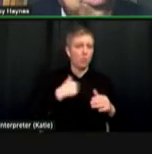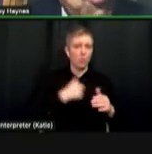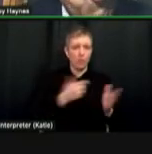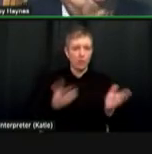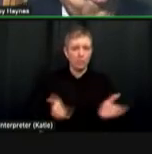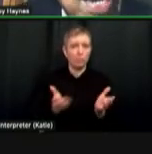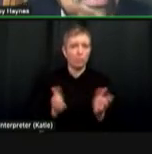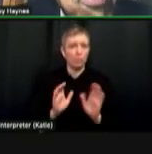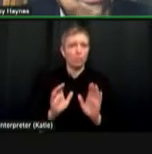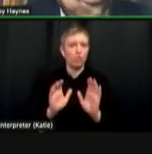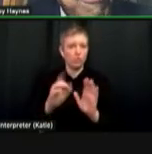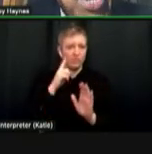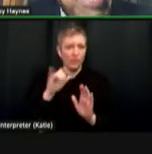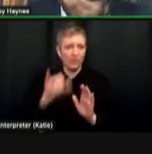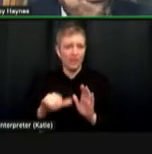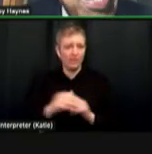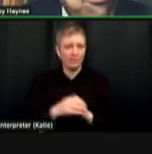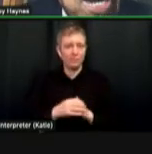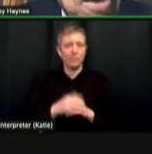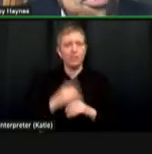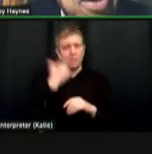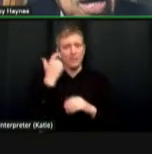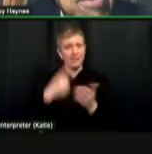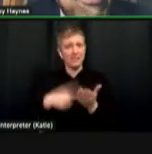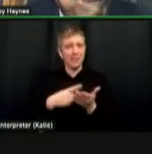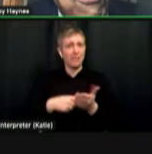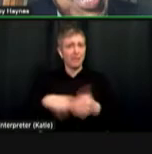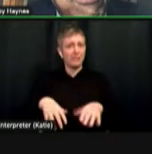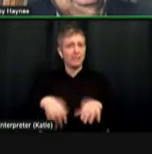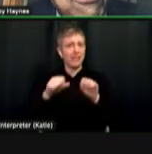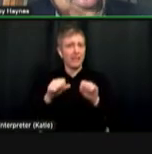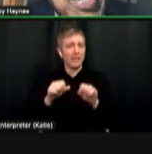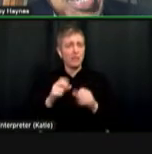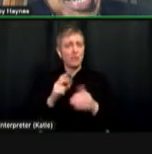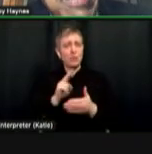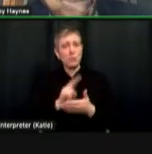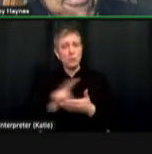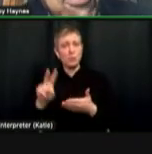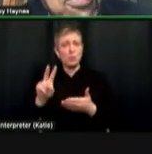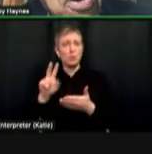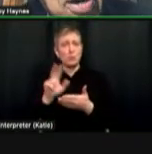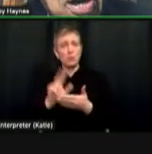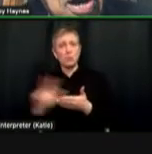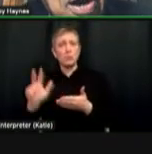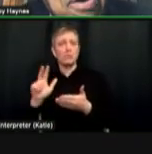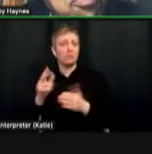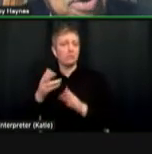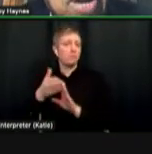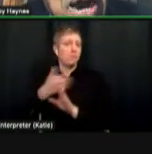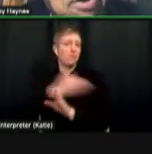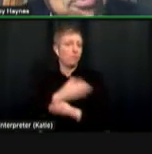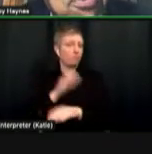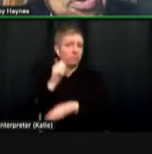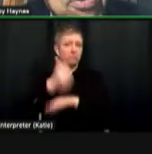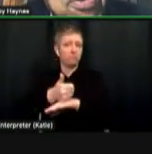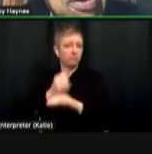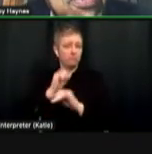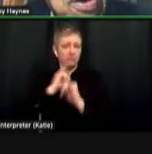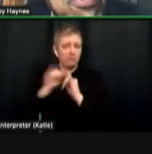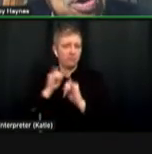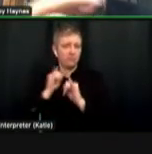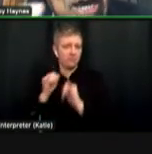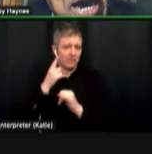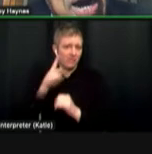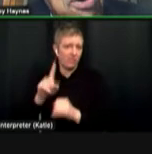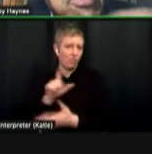took 2 weeks and sometimes 3 weeks before there was an interview from the officers.